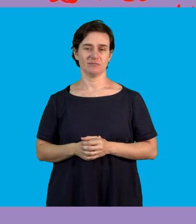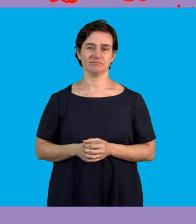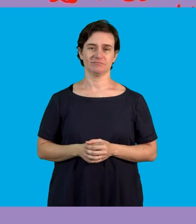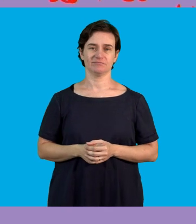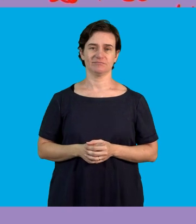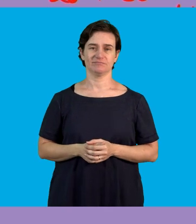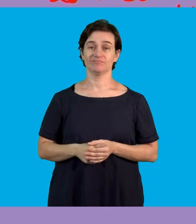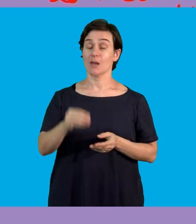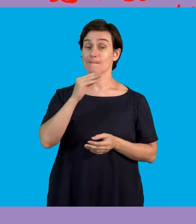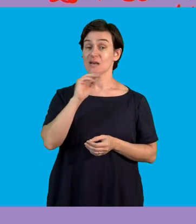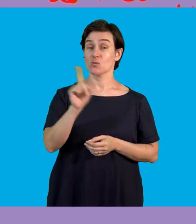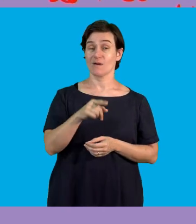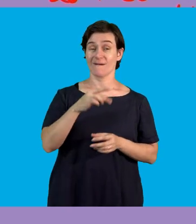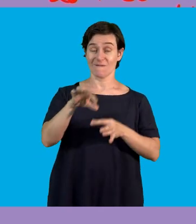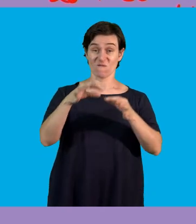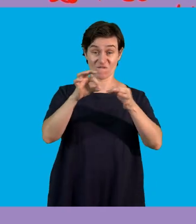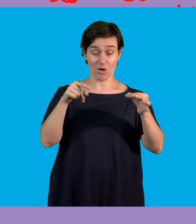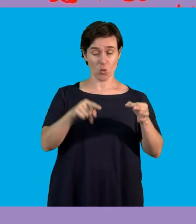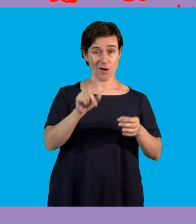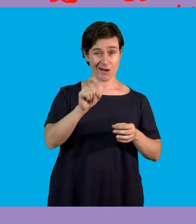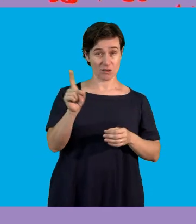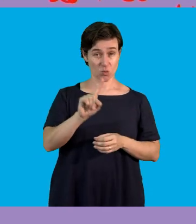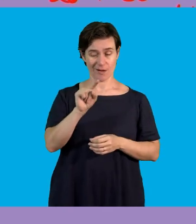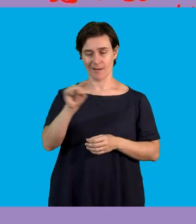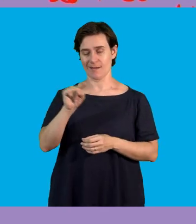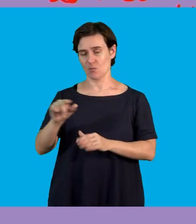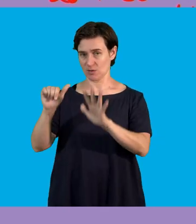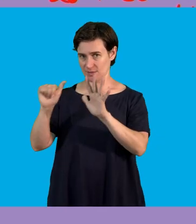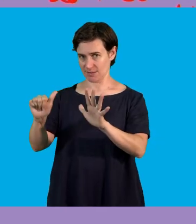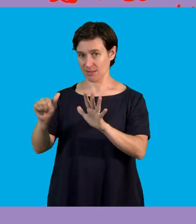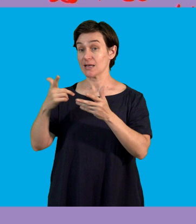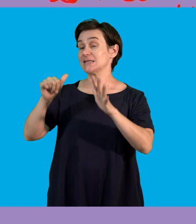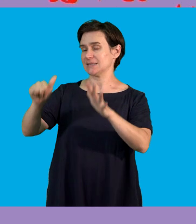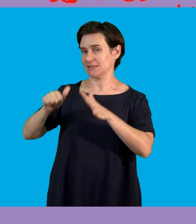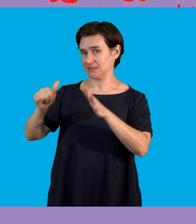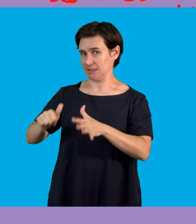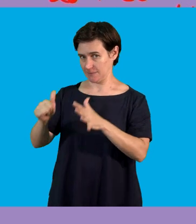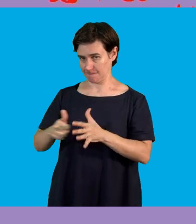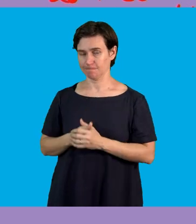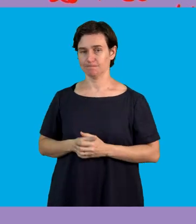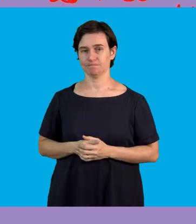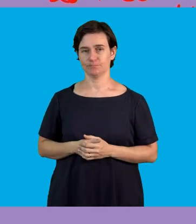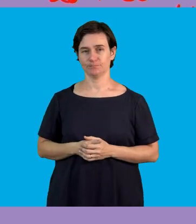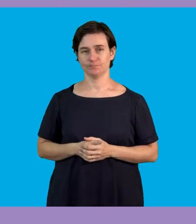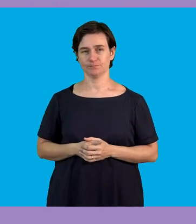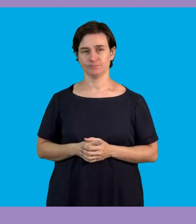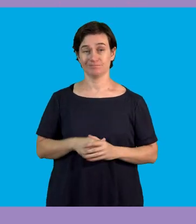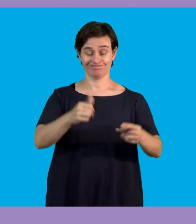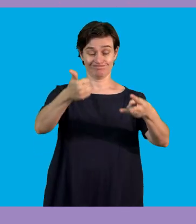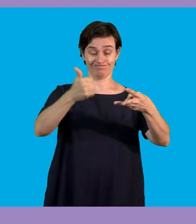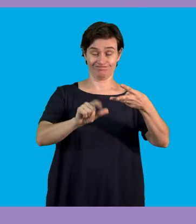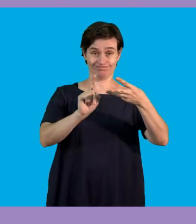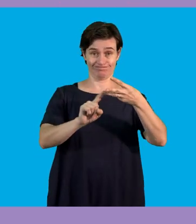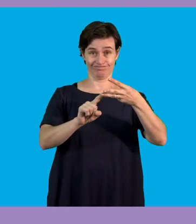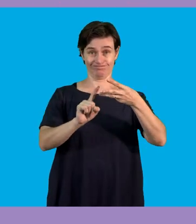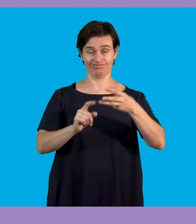equals to 100. So that means our value of x is 16. That's the correct value of x. Let's move